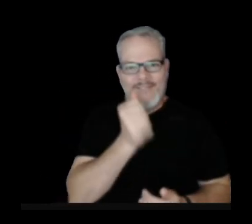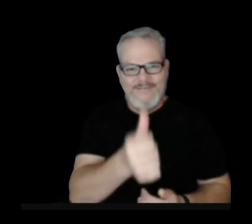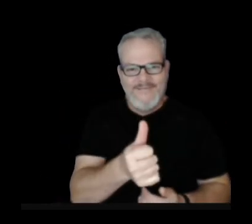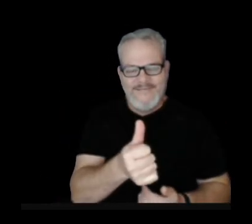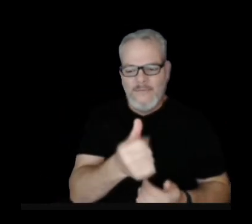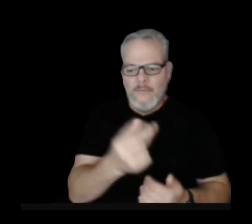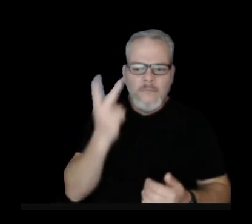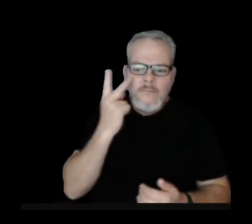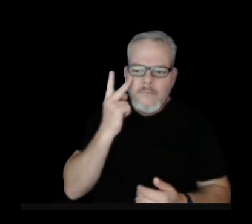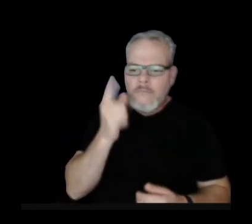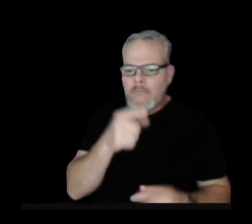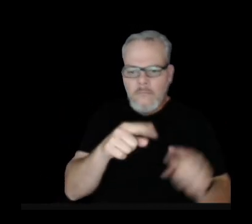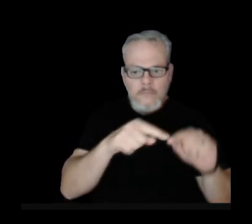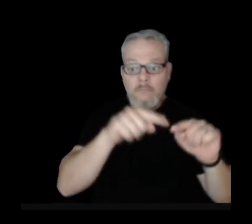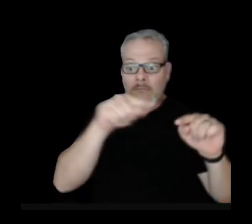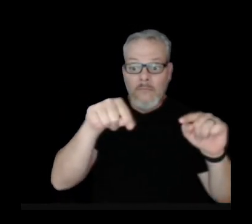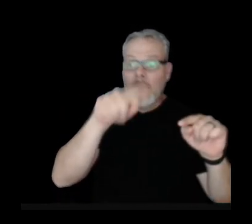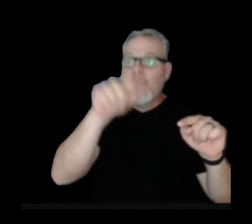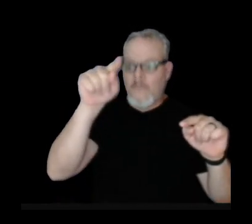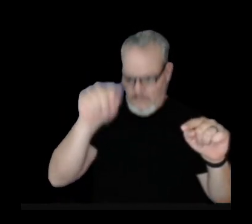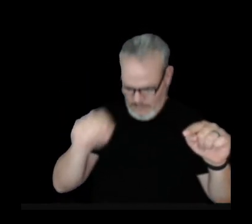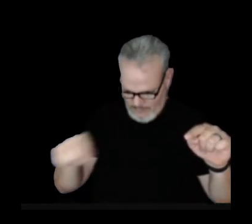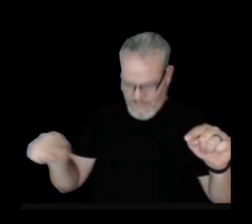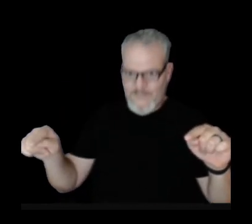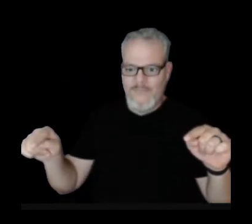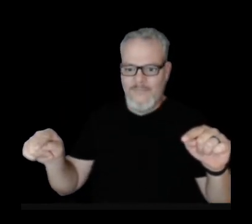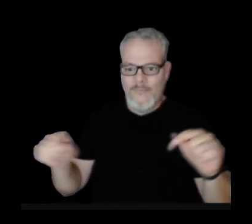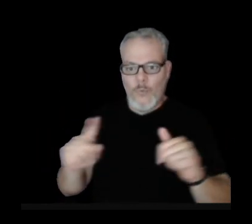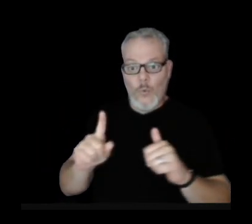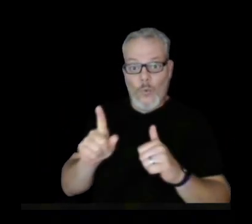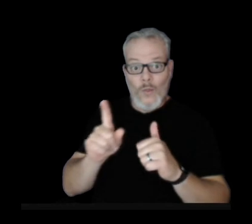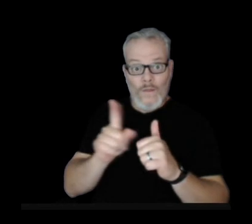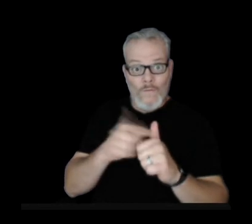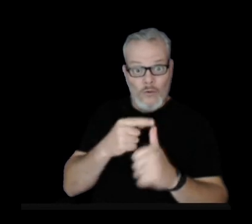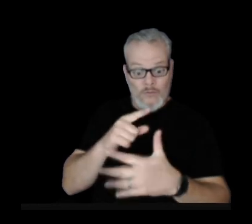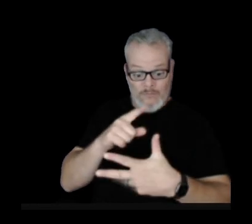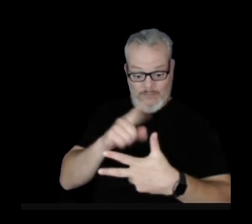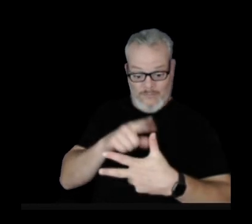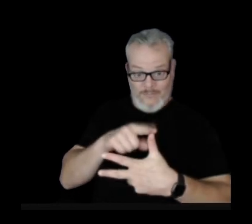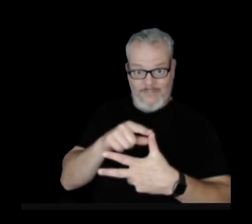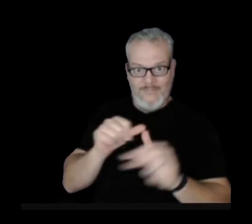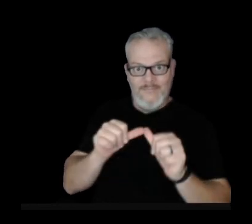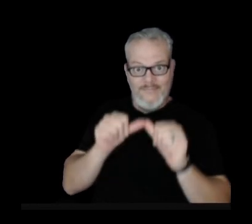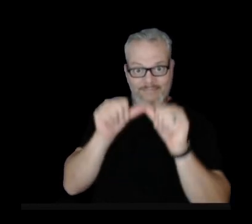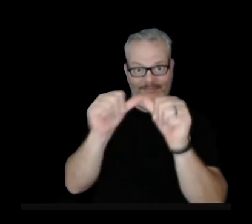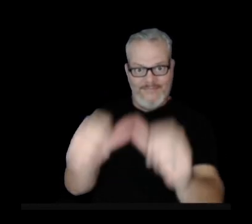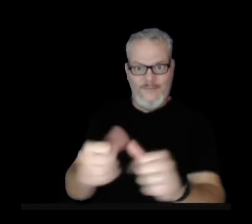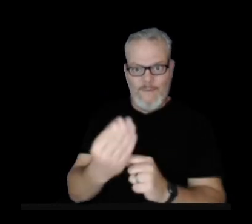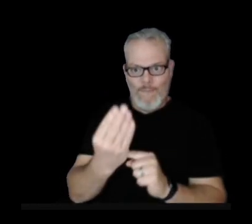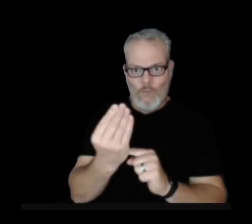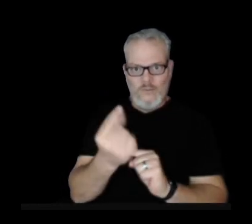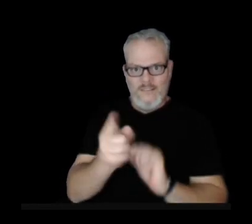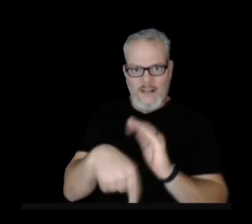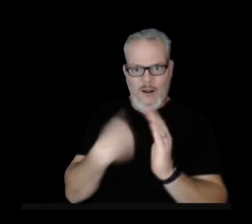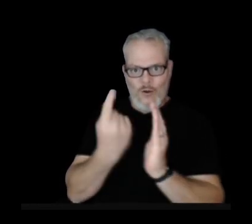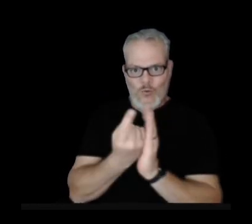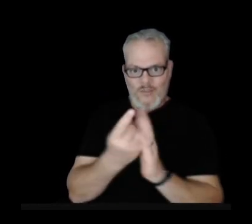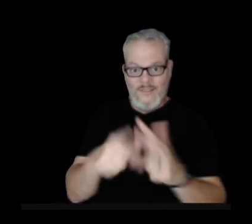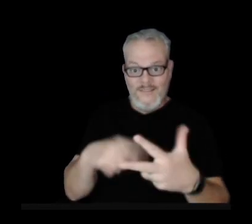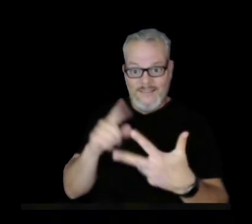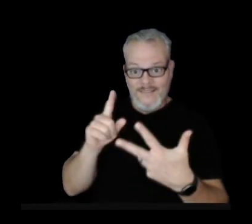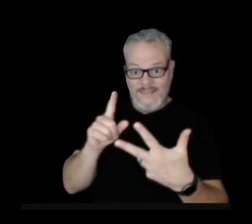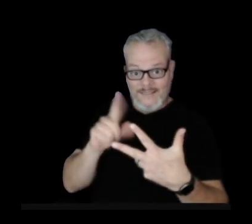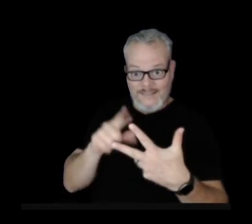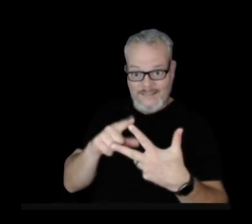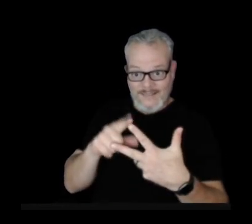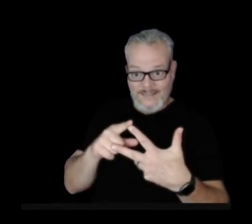tilt graph, with the first episode lasting 14 hours, second episode lasting 15 hours, and the third episode